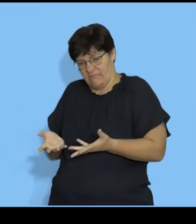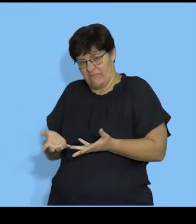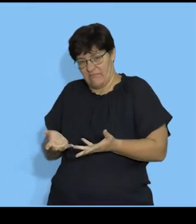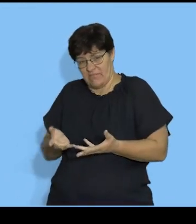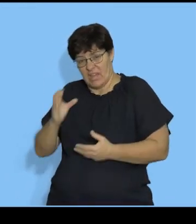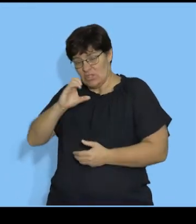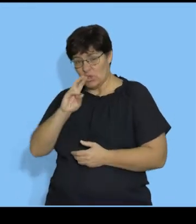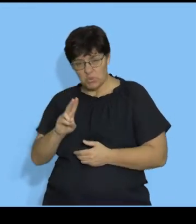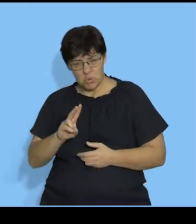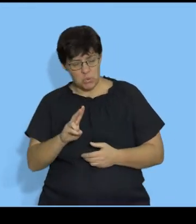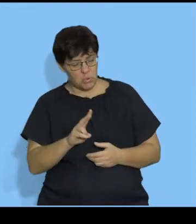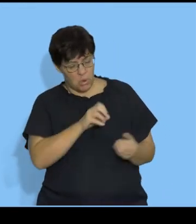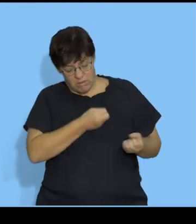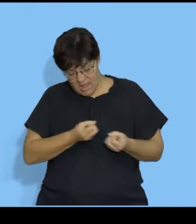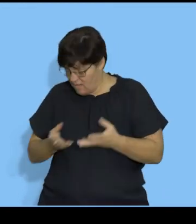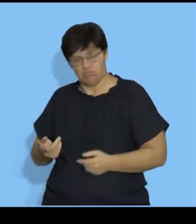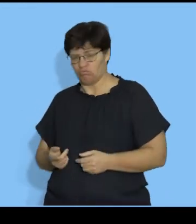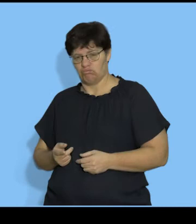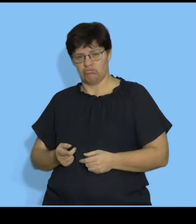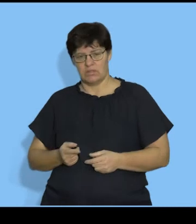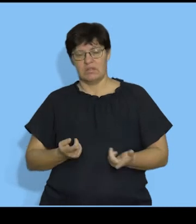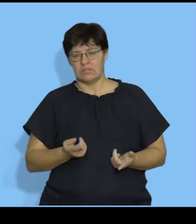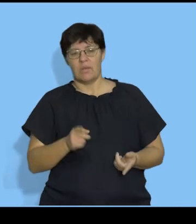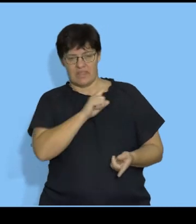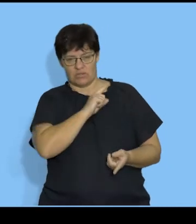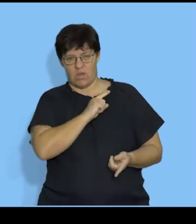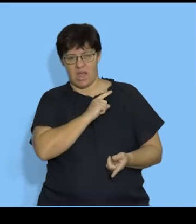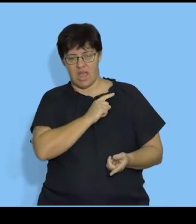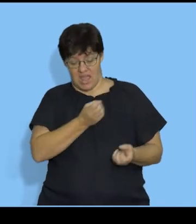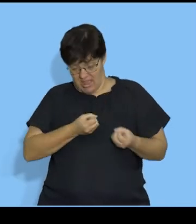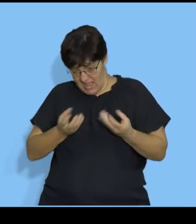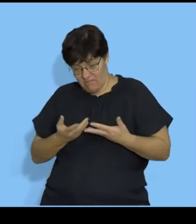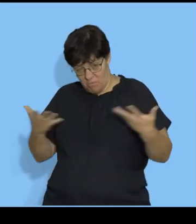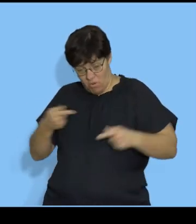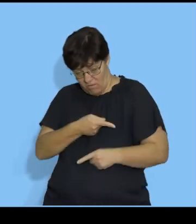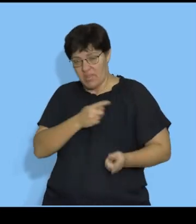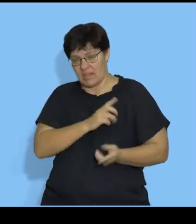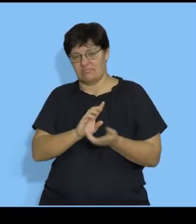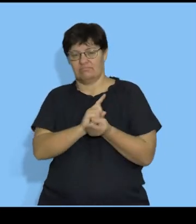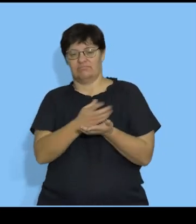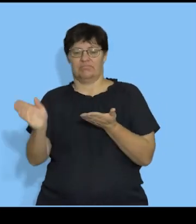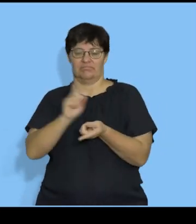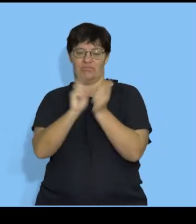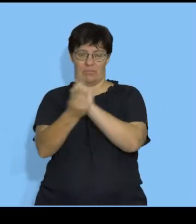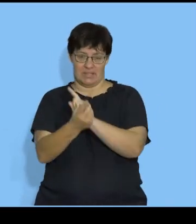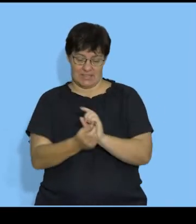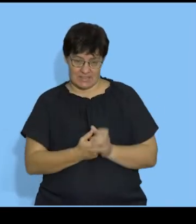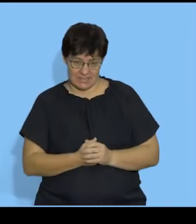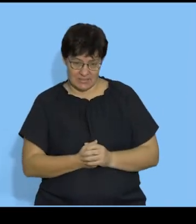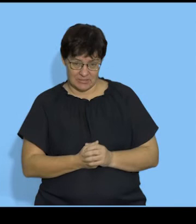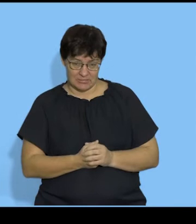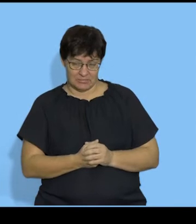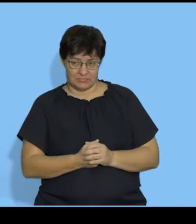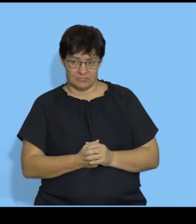zinc is able to displace copper in solution. So it is a reducing agent, right? And then now we are saying